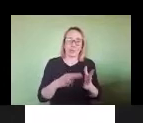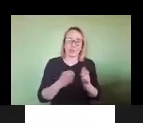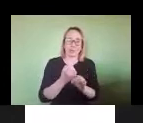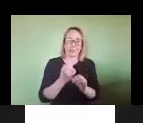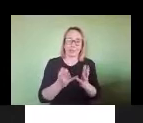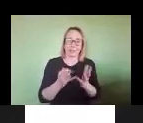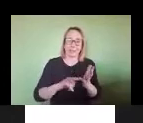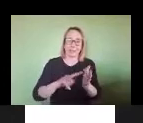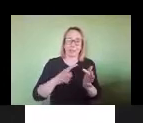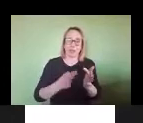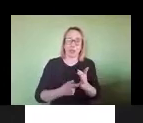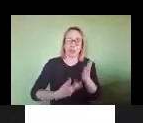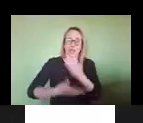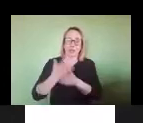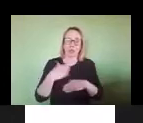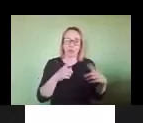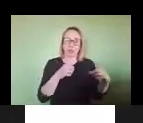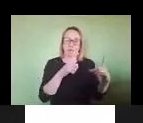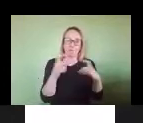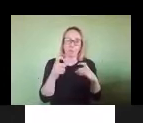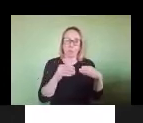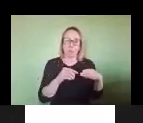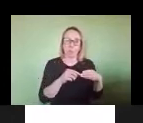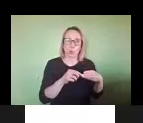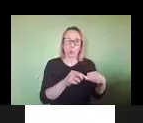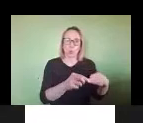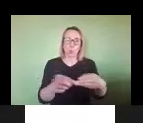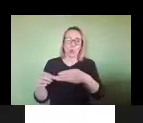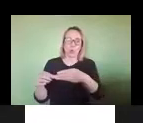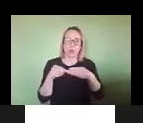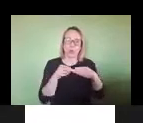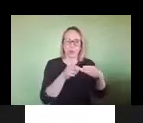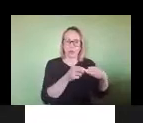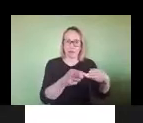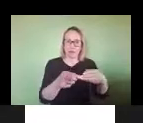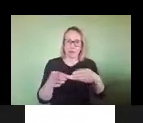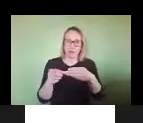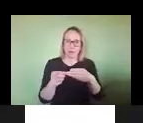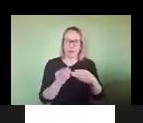through central Scotland from using their Scran